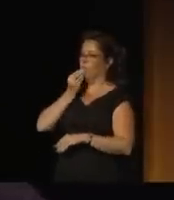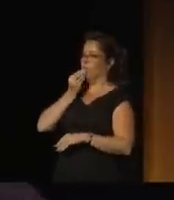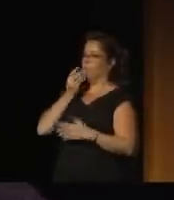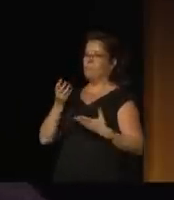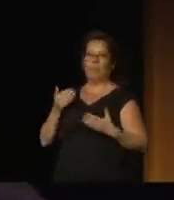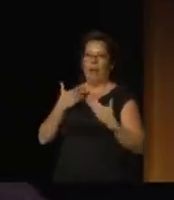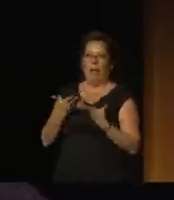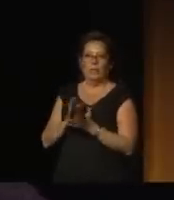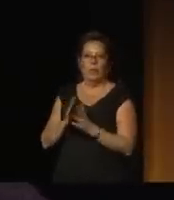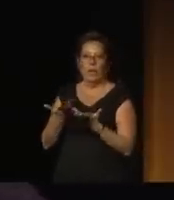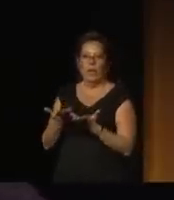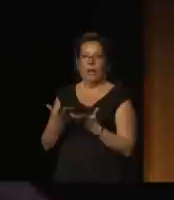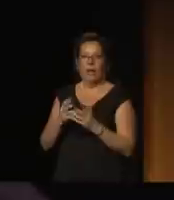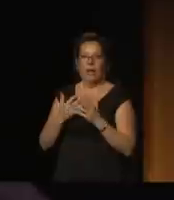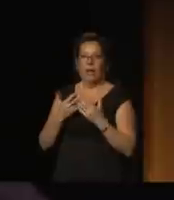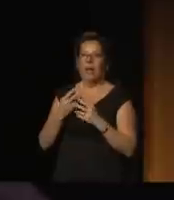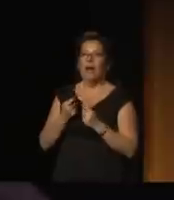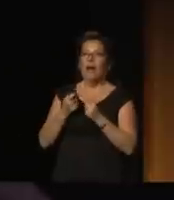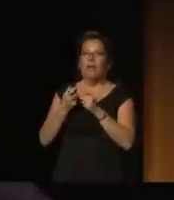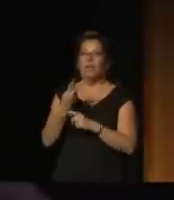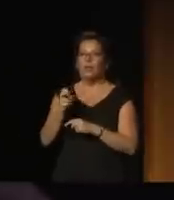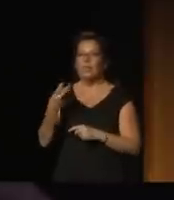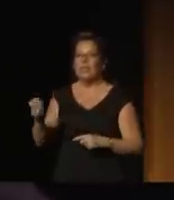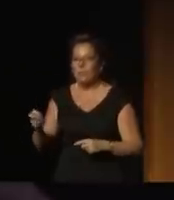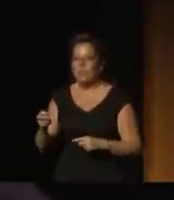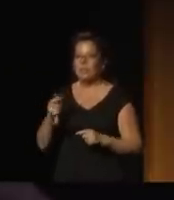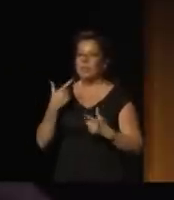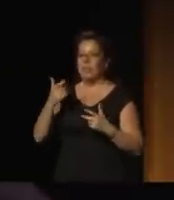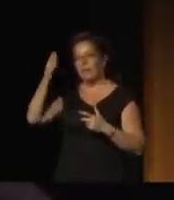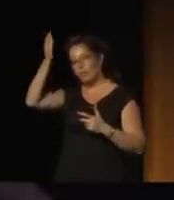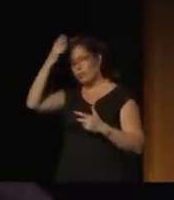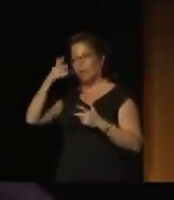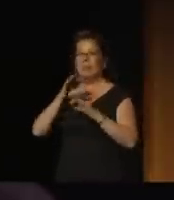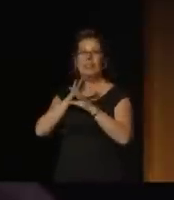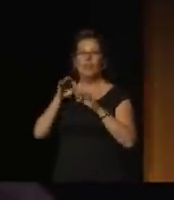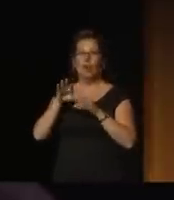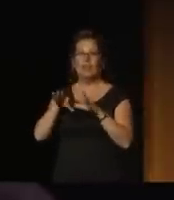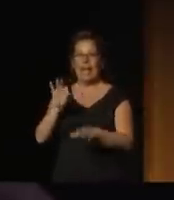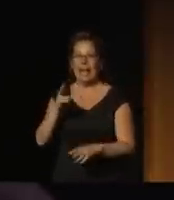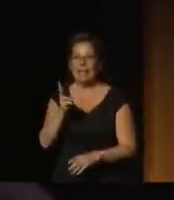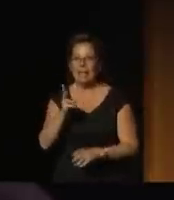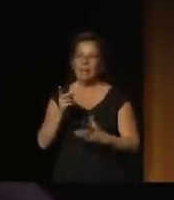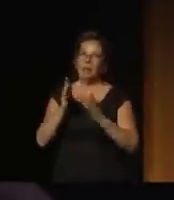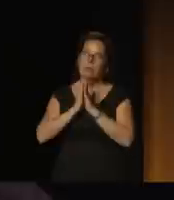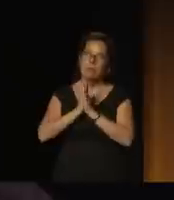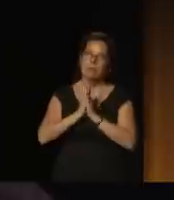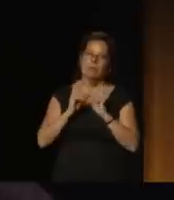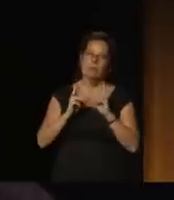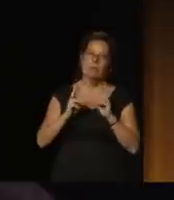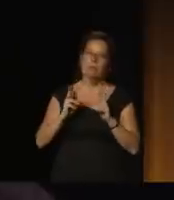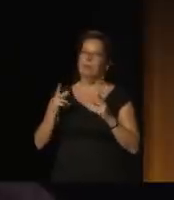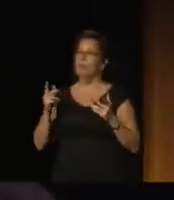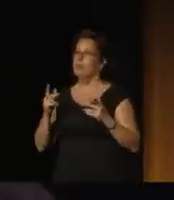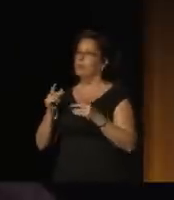I do think that, again, after 2020, if Trump is not reelected, which I pray God he is not, but if he is not reelected in